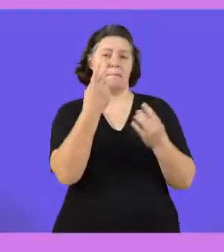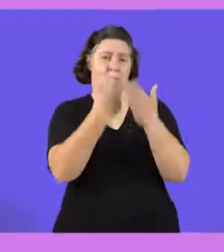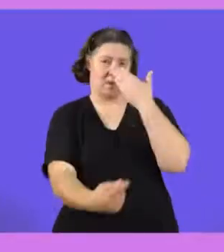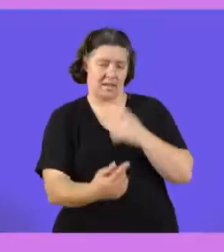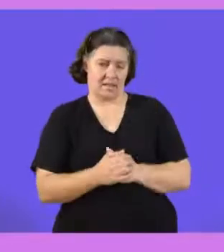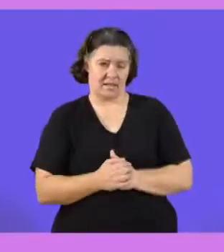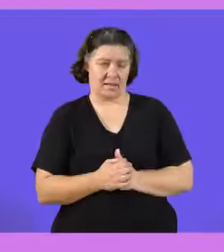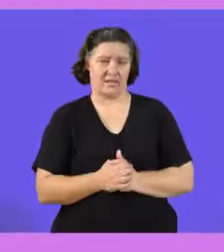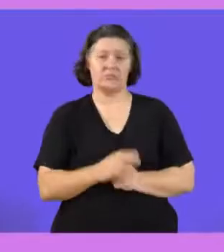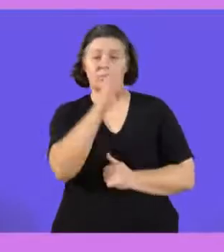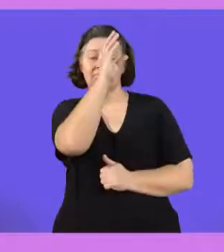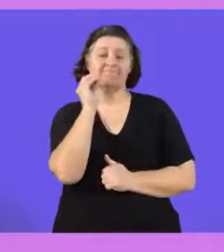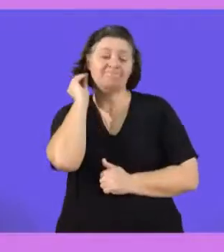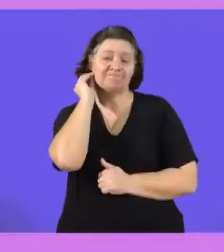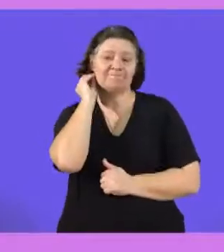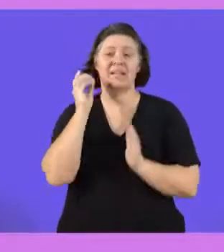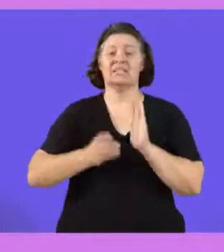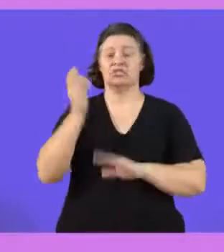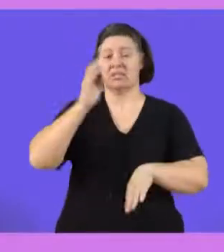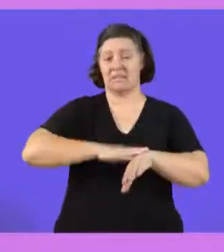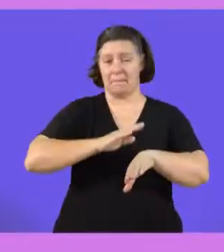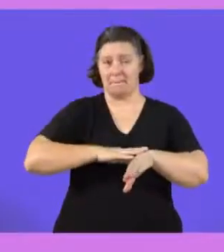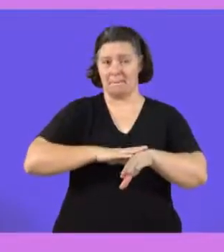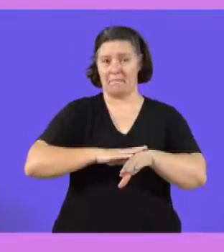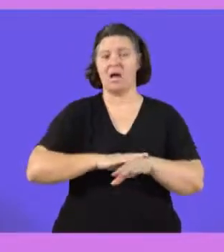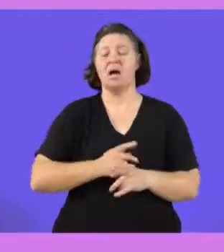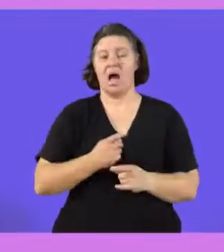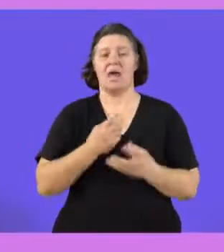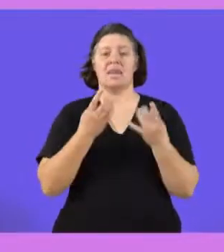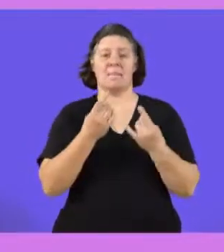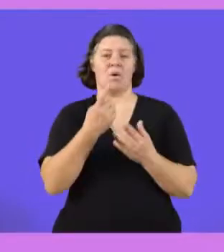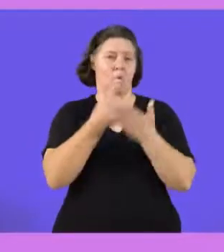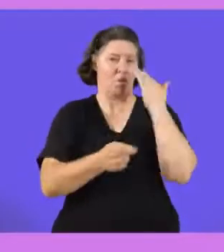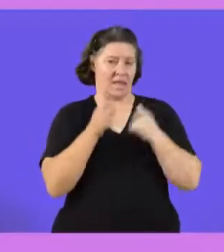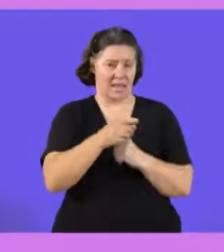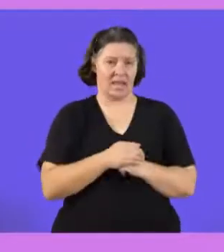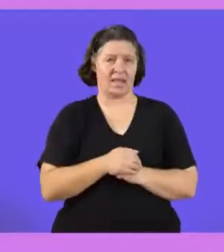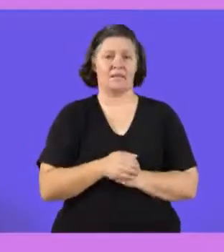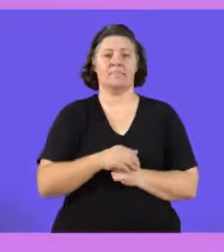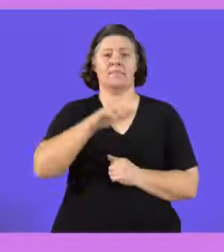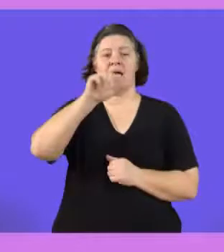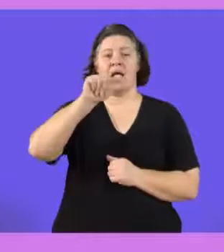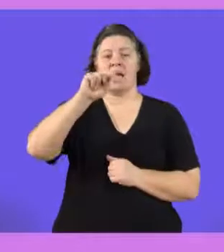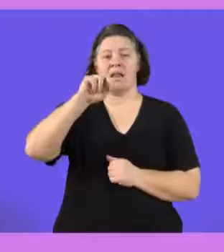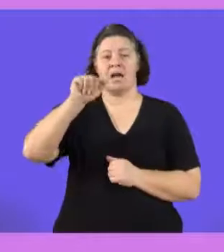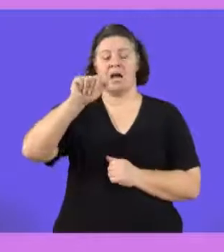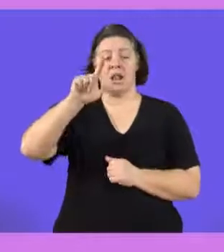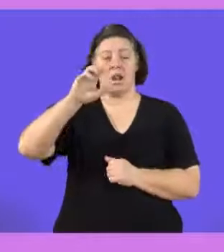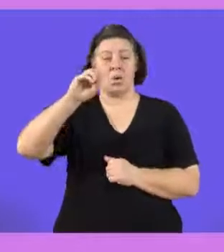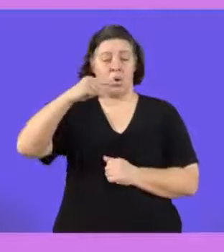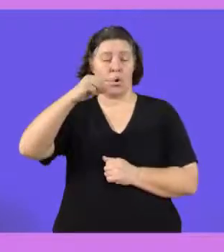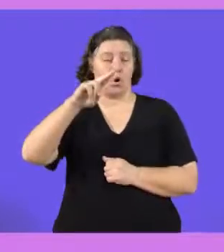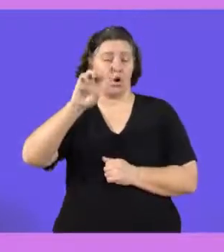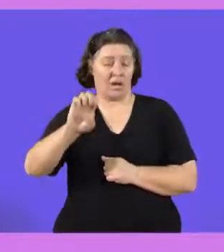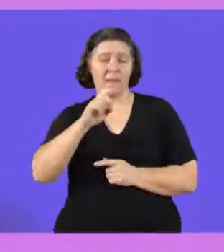by numbers only. All right, so remember, digital time, time in numbers only. Then analog time is where we